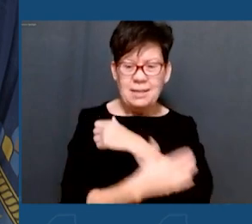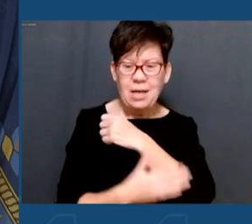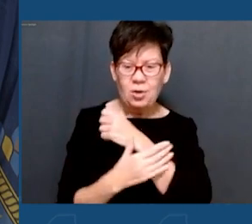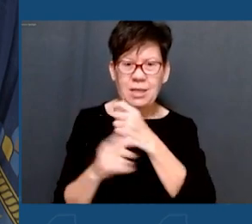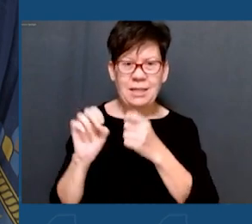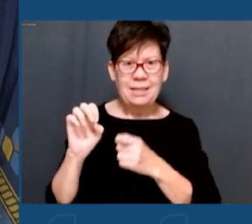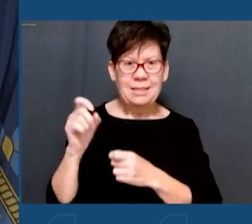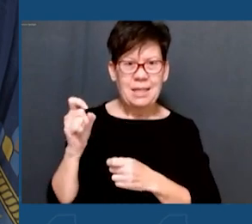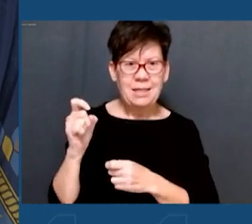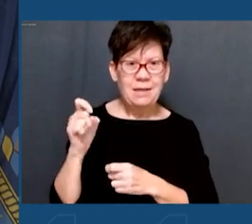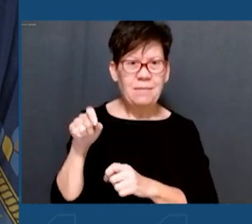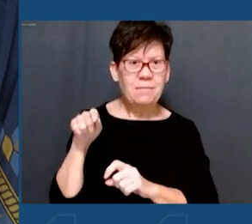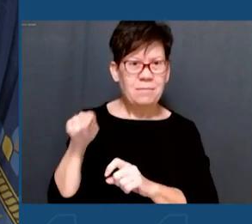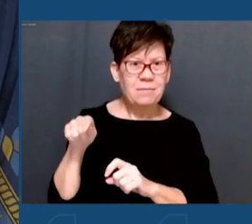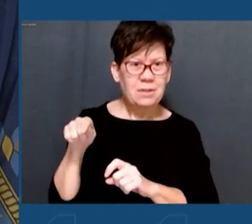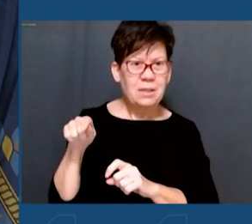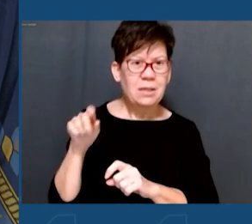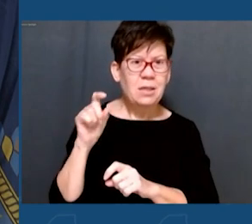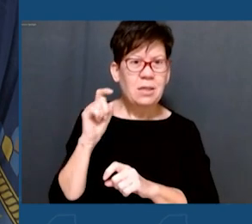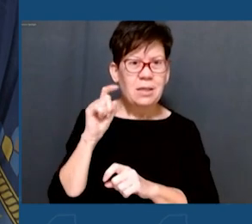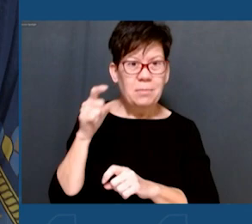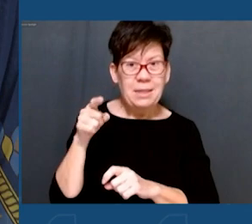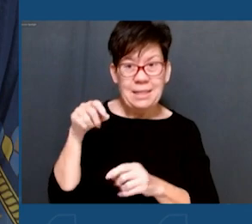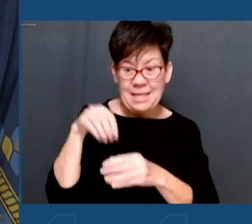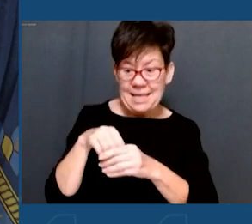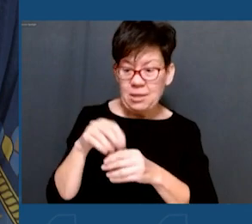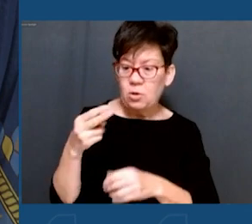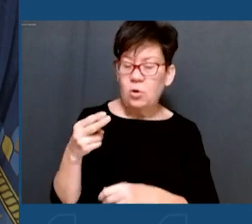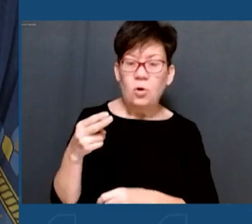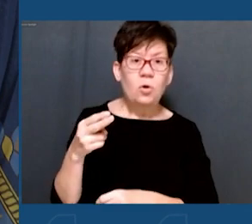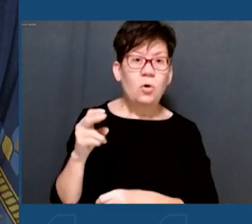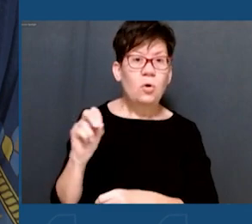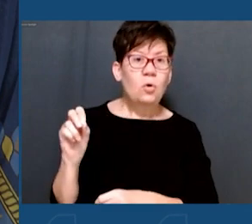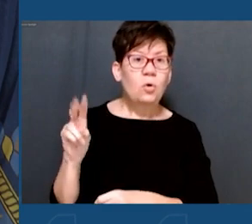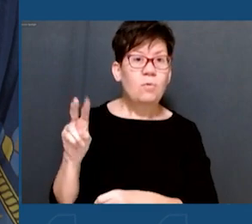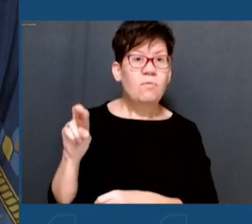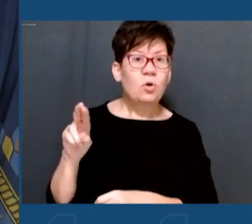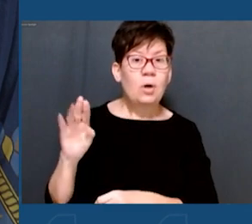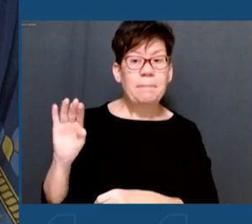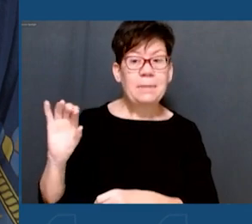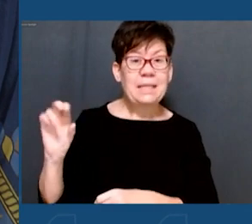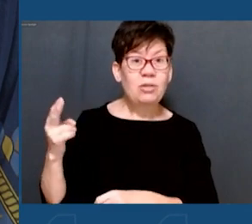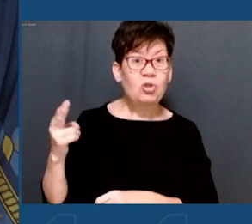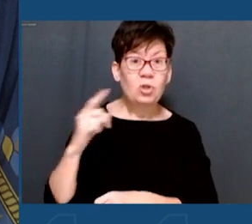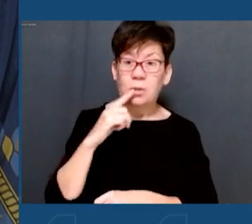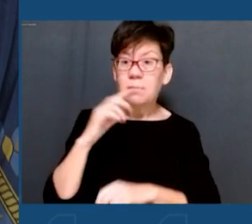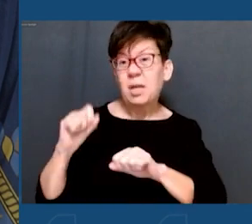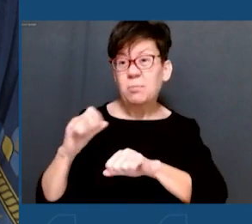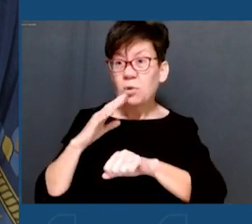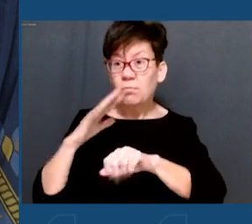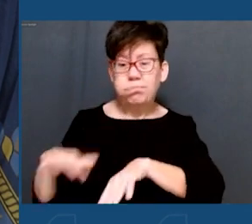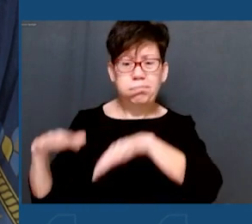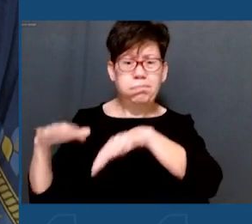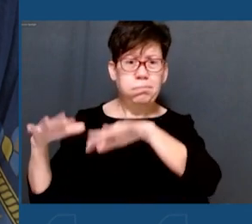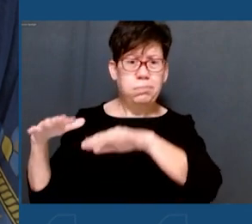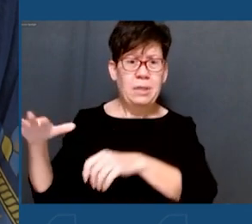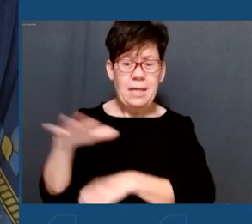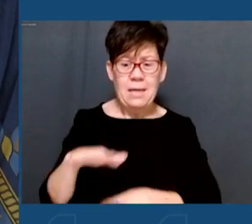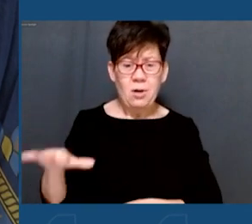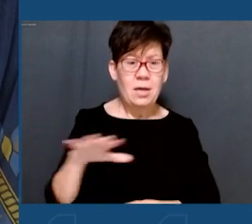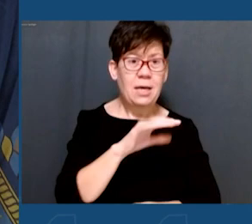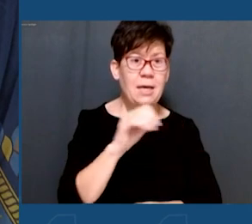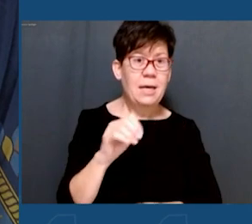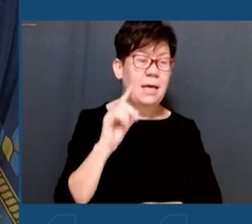talking about what could happen down at Hoover Beach. We've seen that. I have to worry about also flooding coastal areas all the way from here to